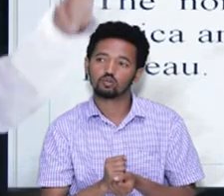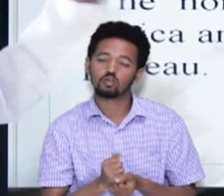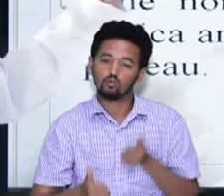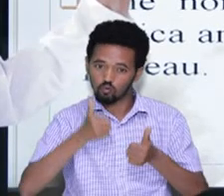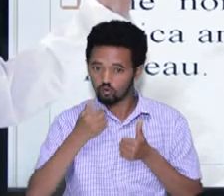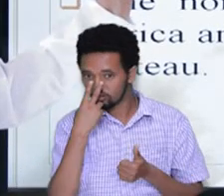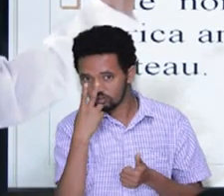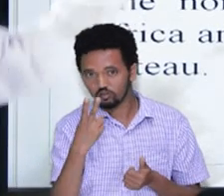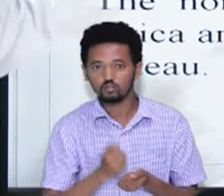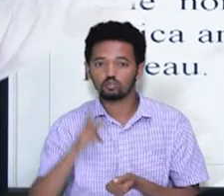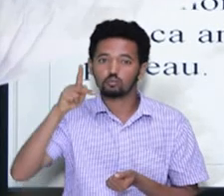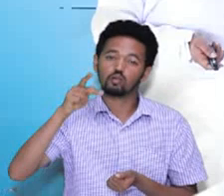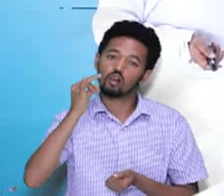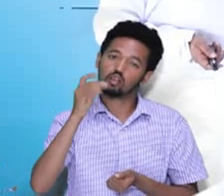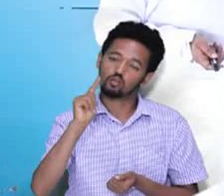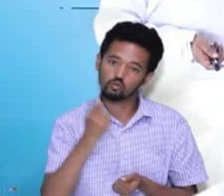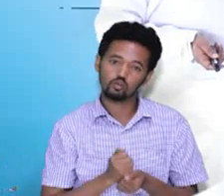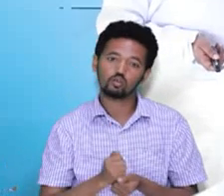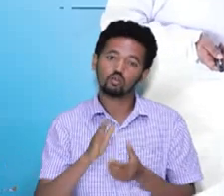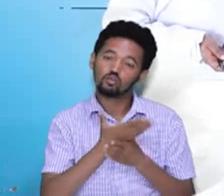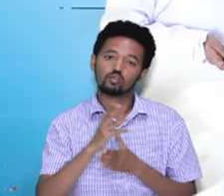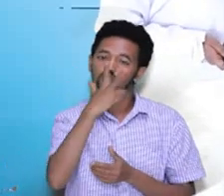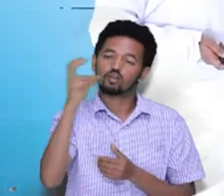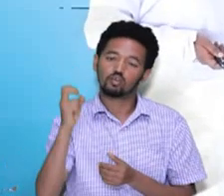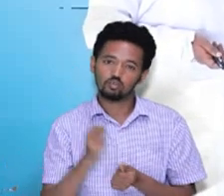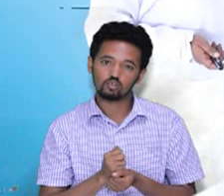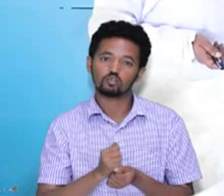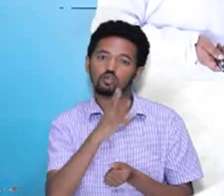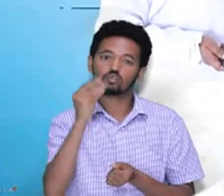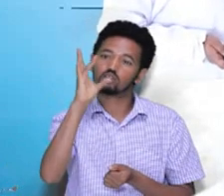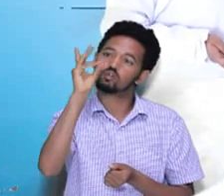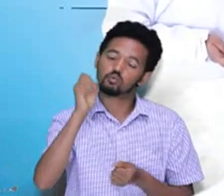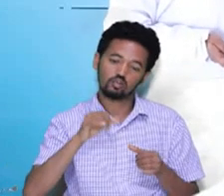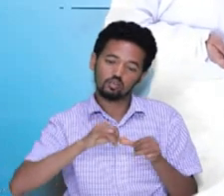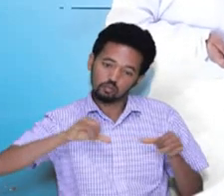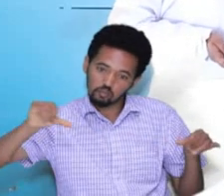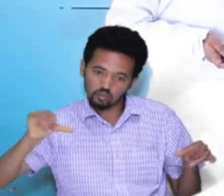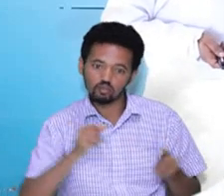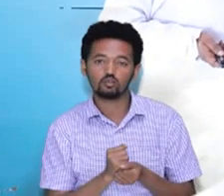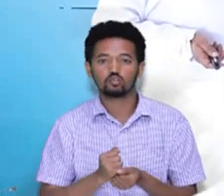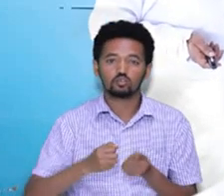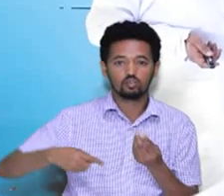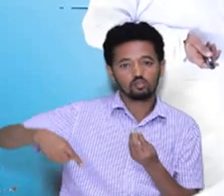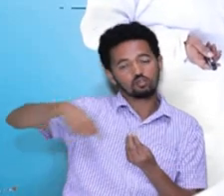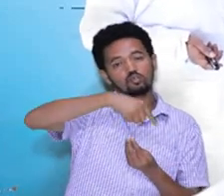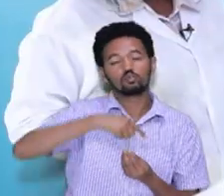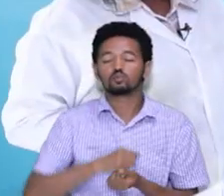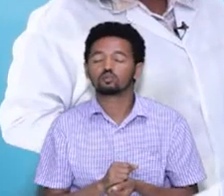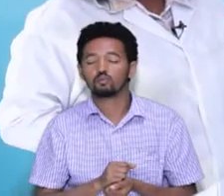When you see the low plateau, it lies between 300 and 700 meters above sea level.